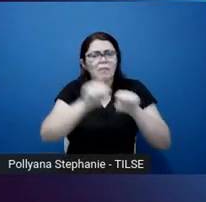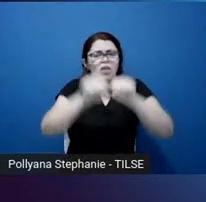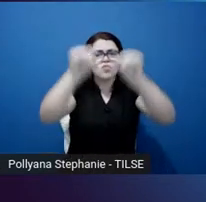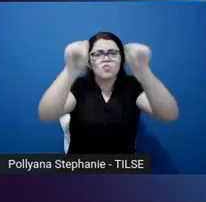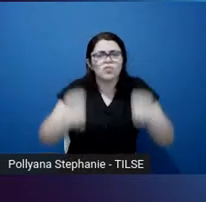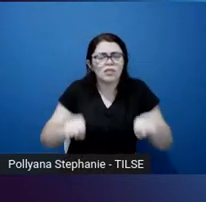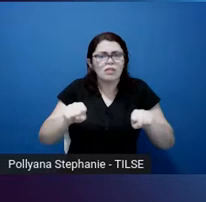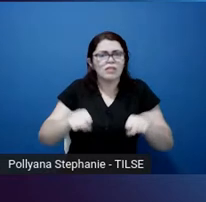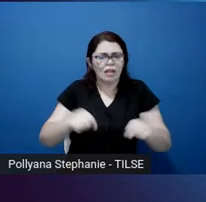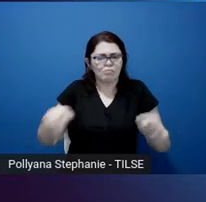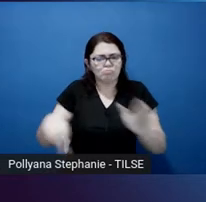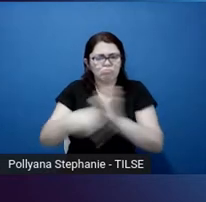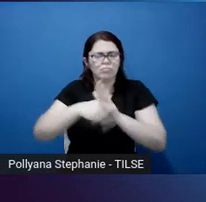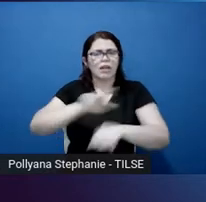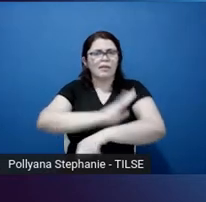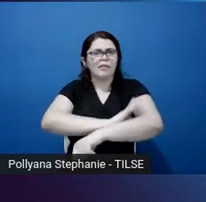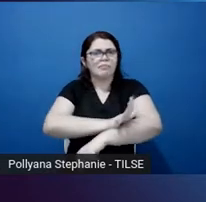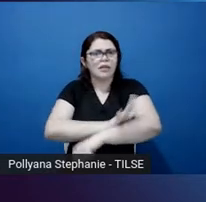kind of